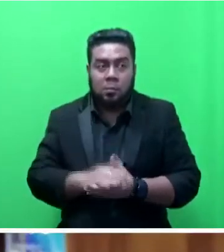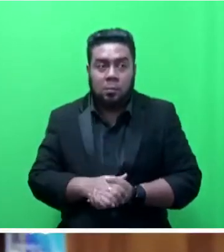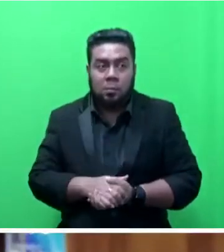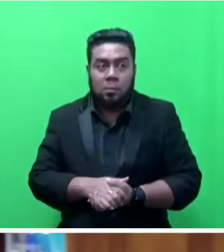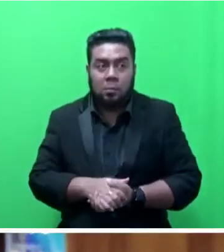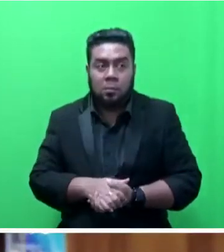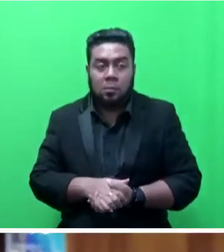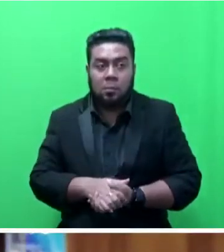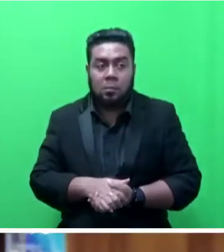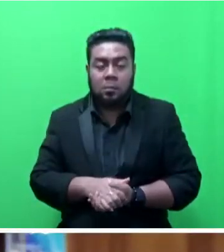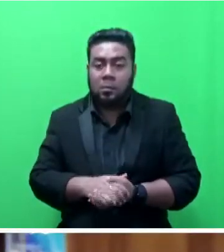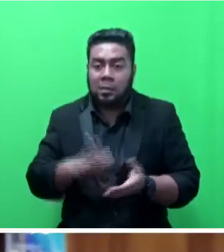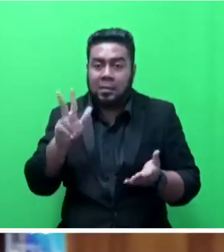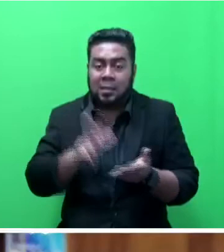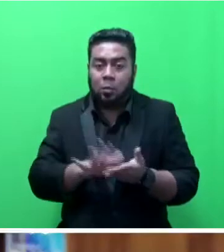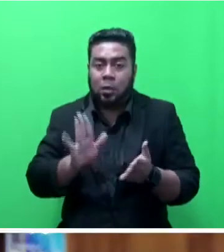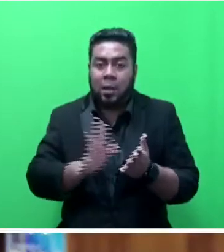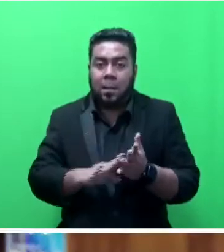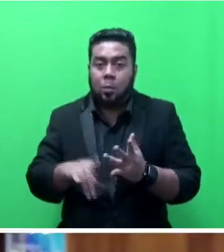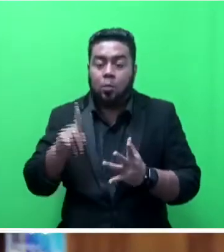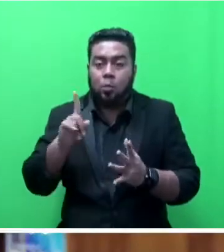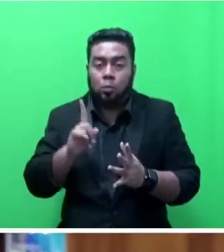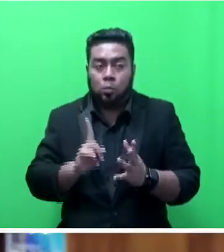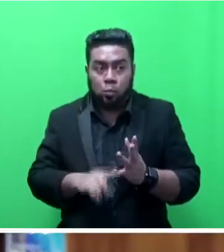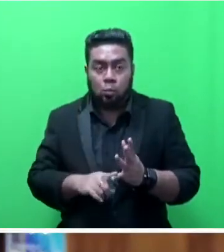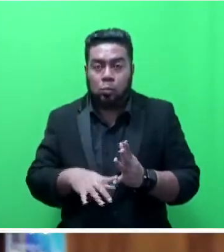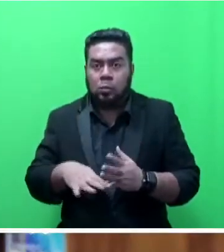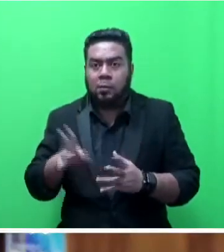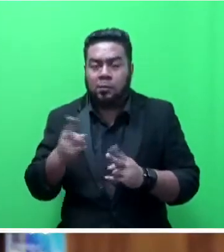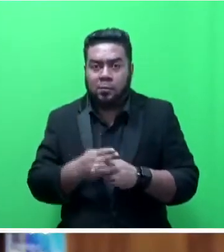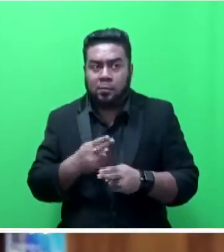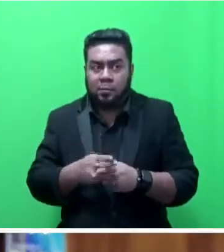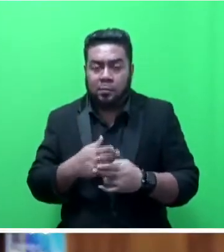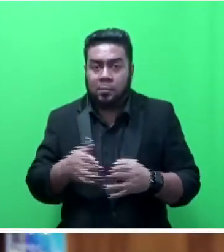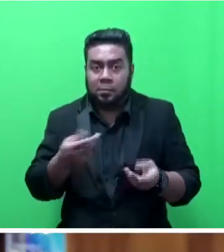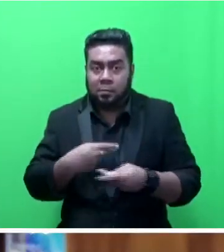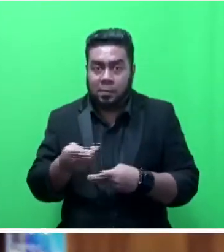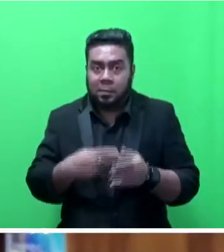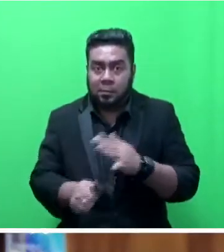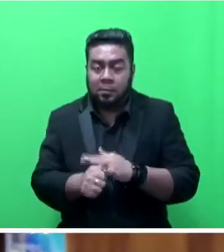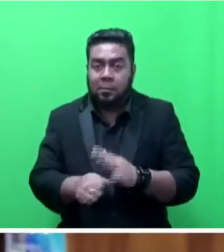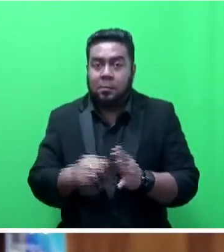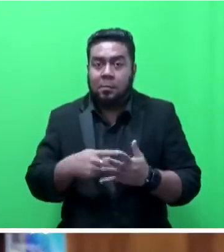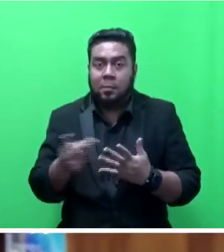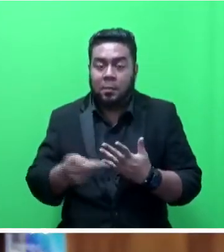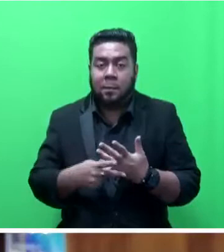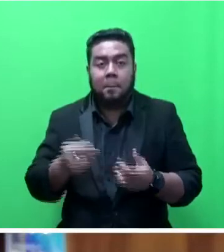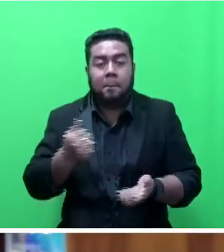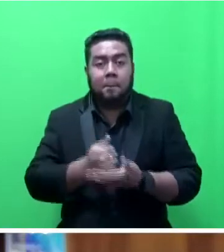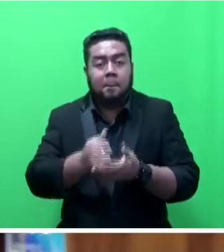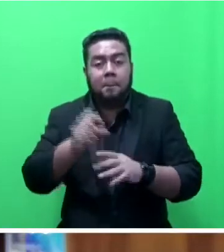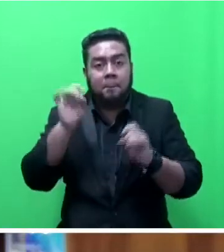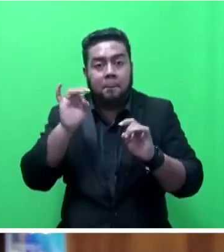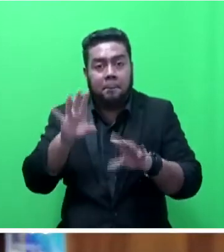BEF signed with the MOU with Farmer Plus, a Pacific Horticulture and Agriculture Market Access Program, supported by Government of Australia